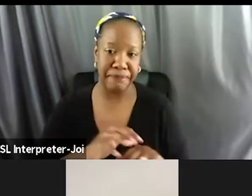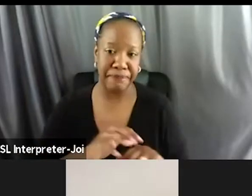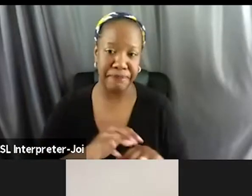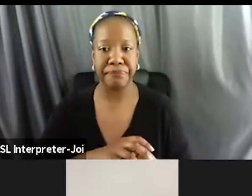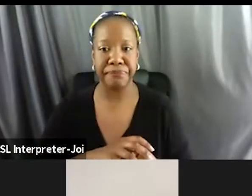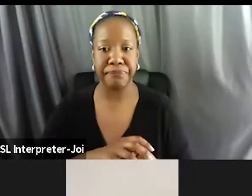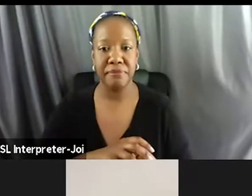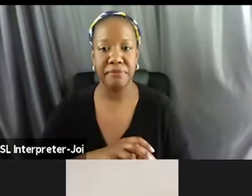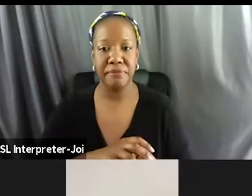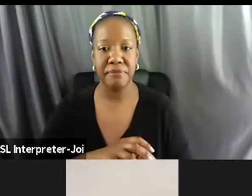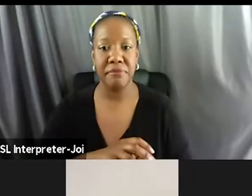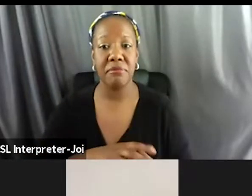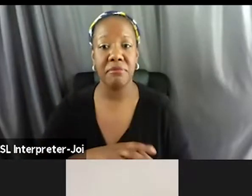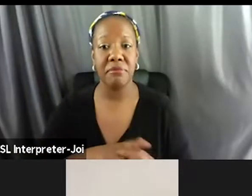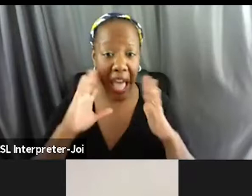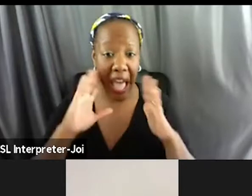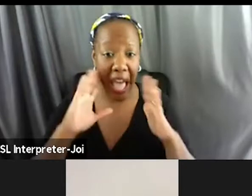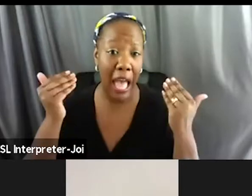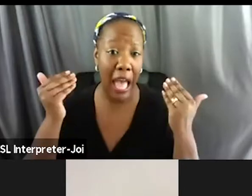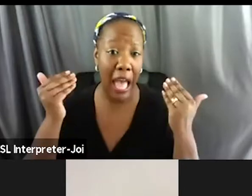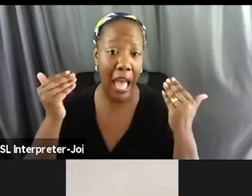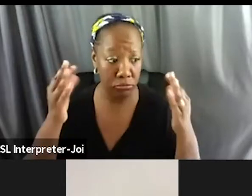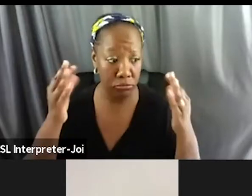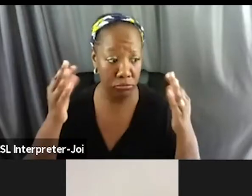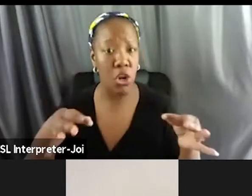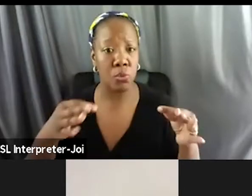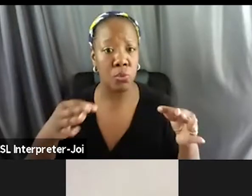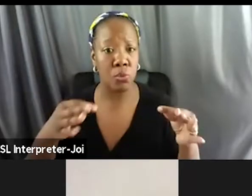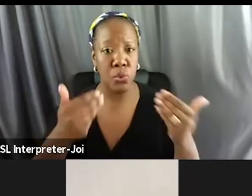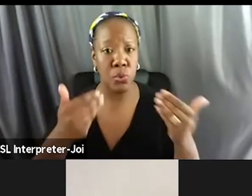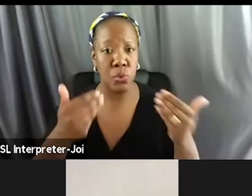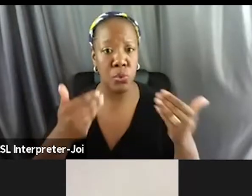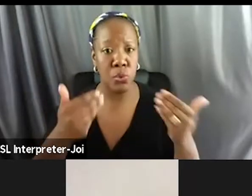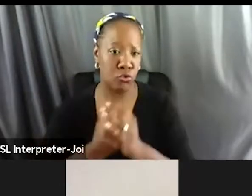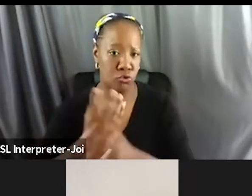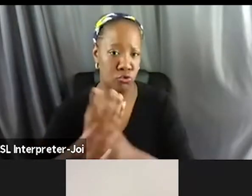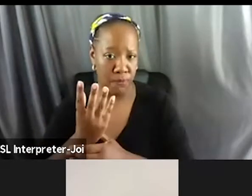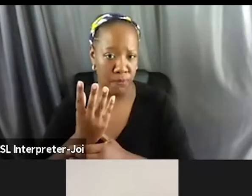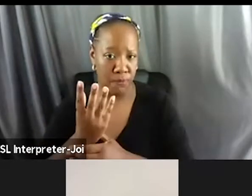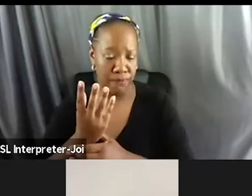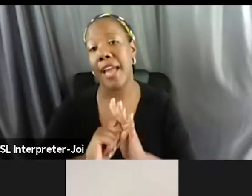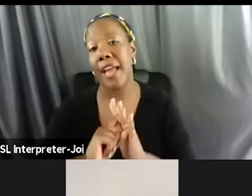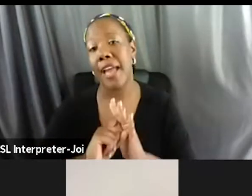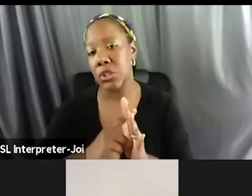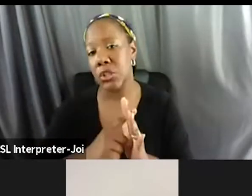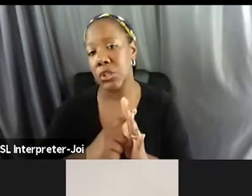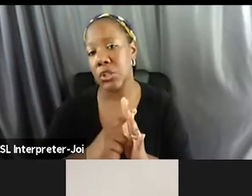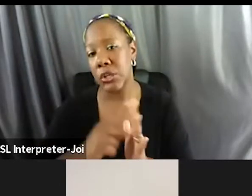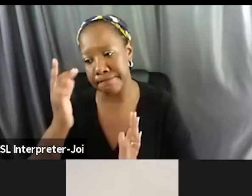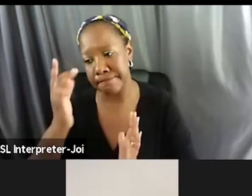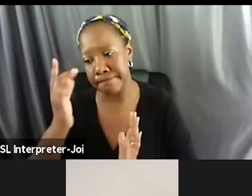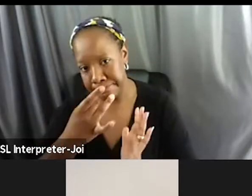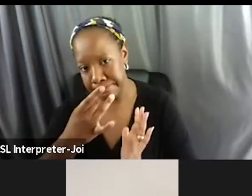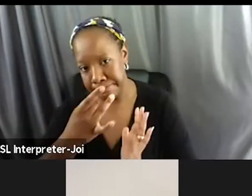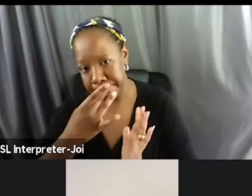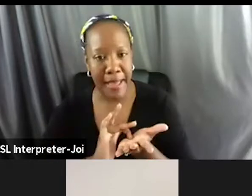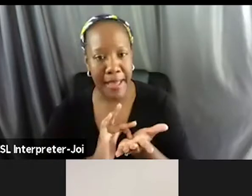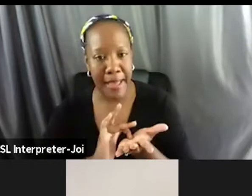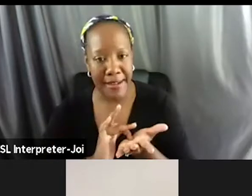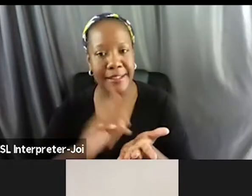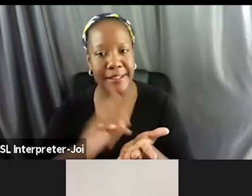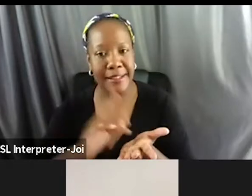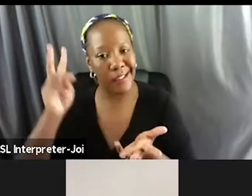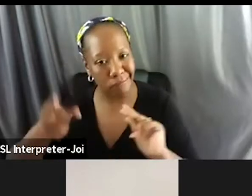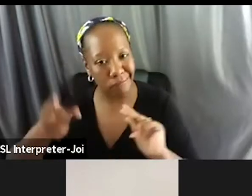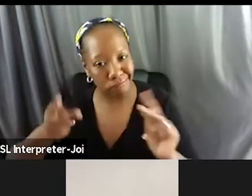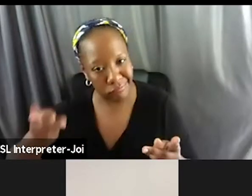let my hair go. I had been taking a medication that started my hair coming out, and so it wasn't that they